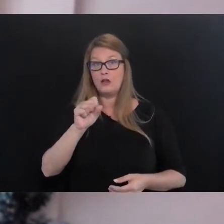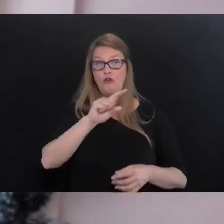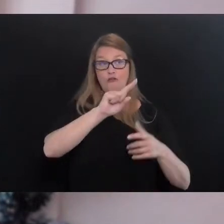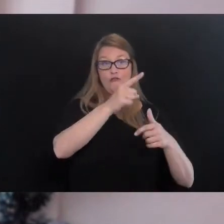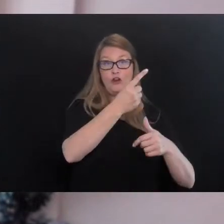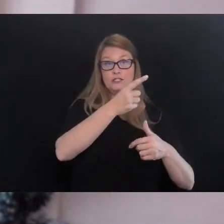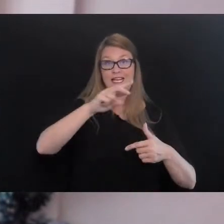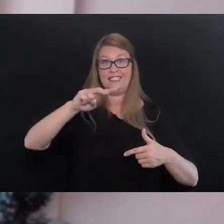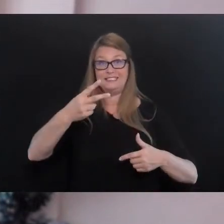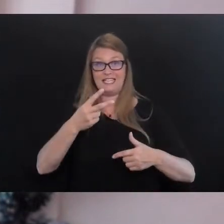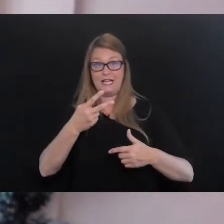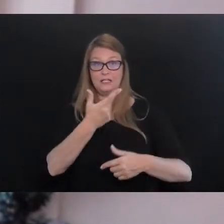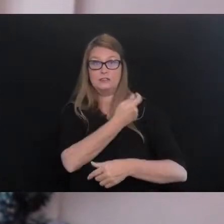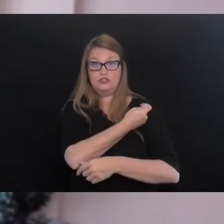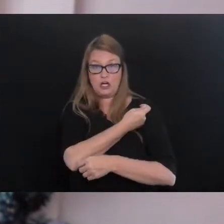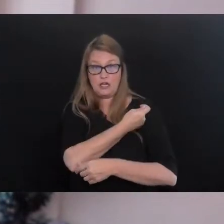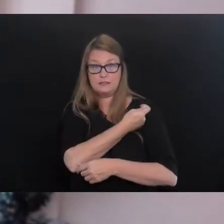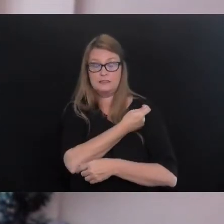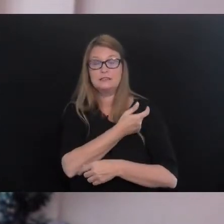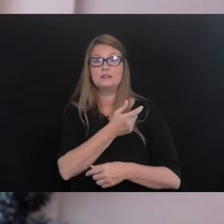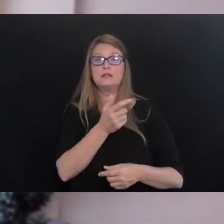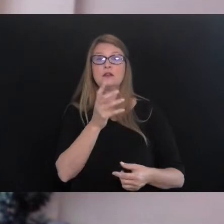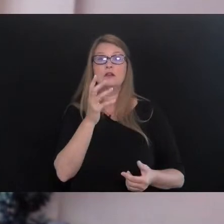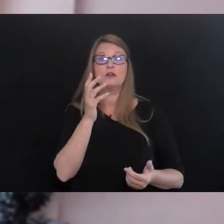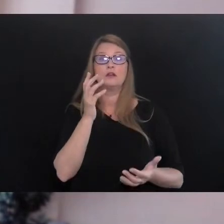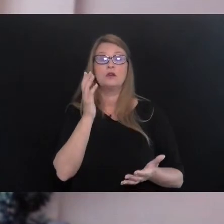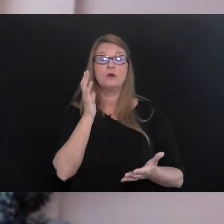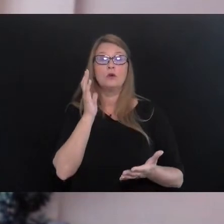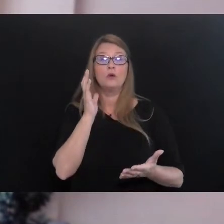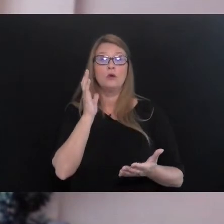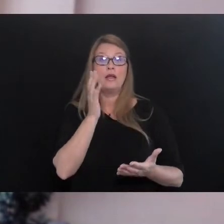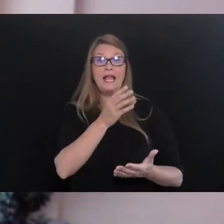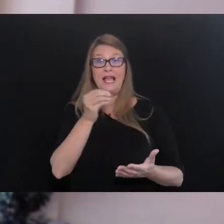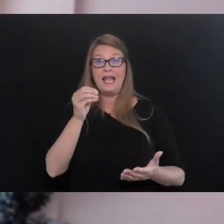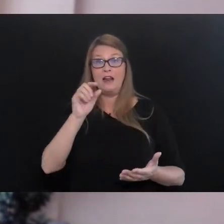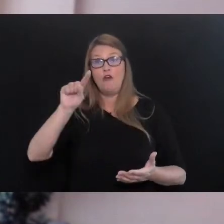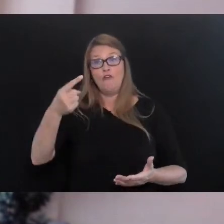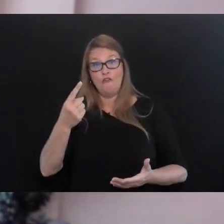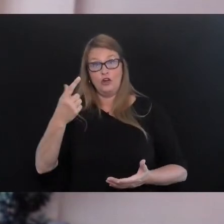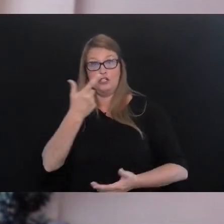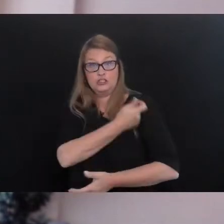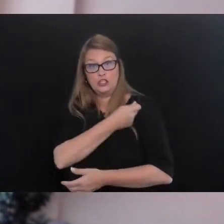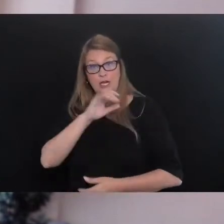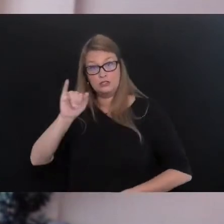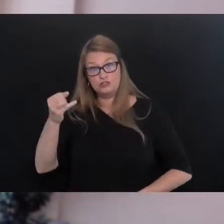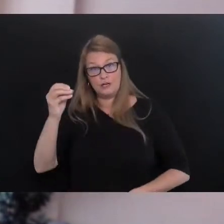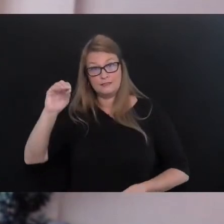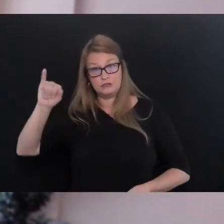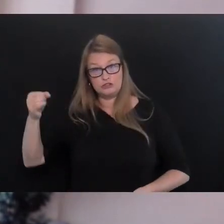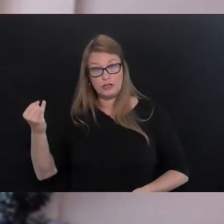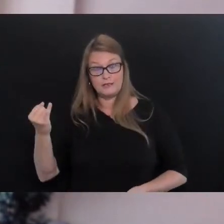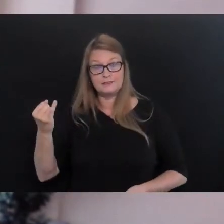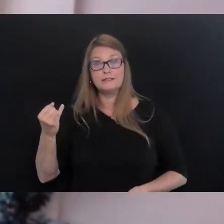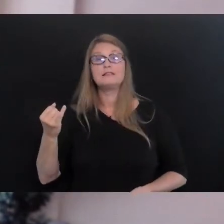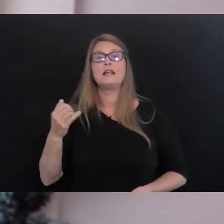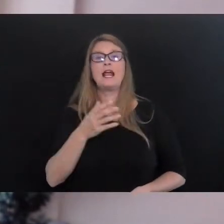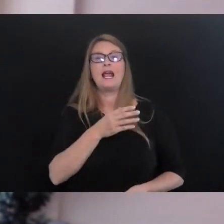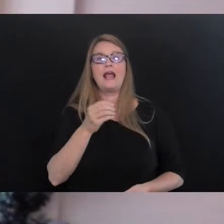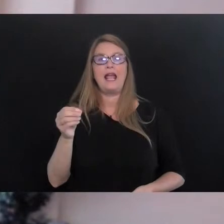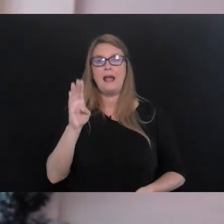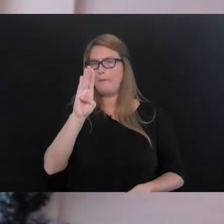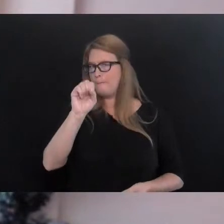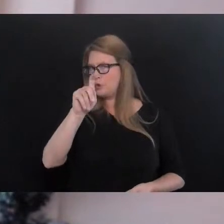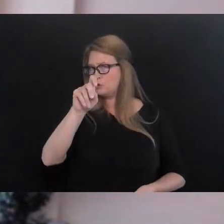secondary vaccines, the first and second doses of Pfizer, Moderna, and the first dose of Johnson & Johnson, and the